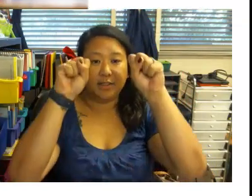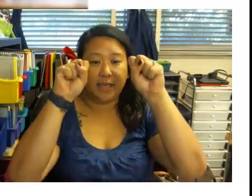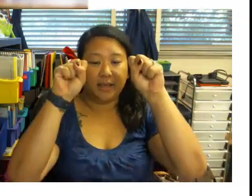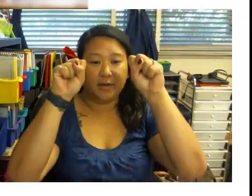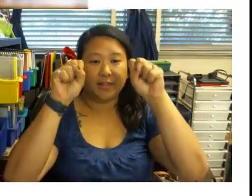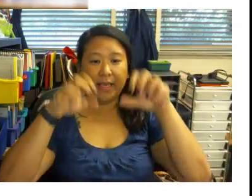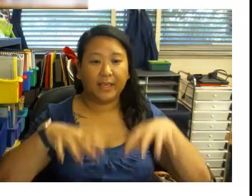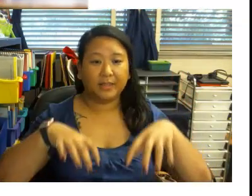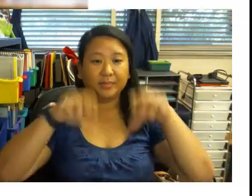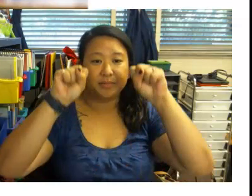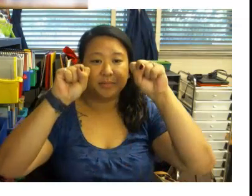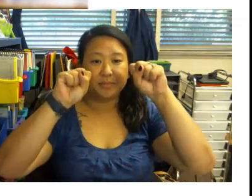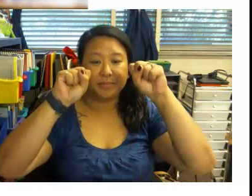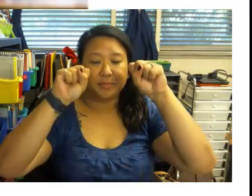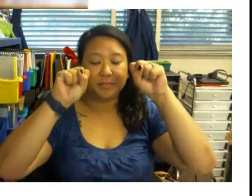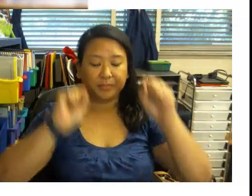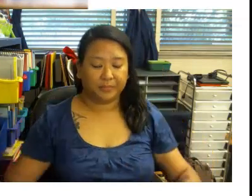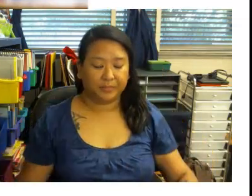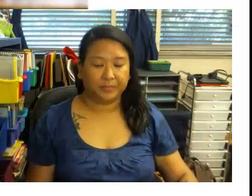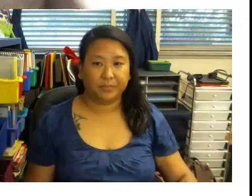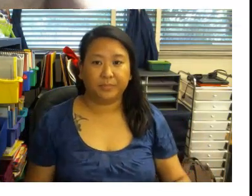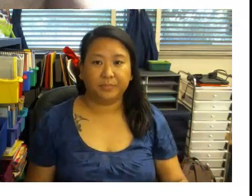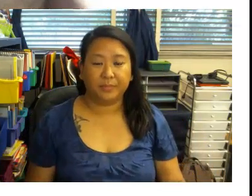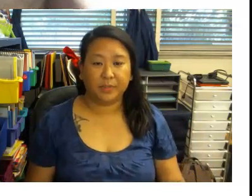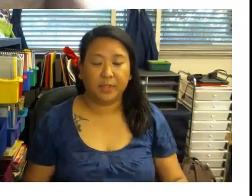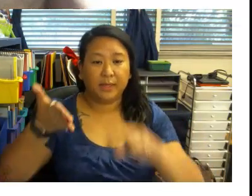To undertake or take.